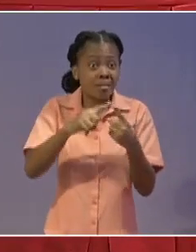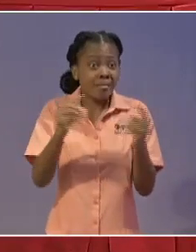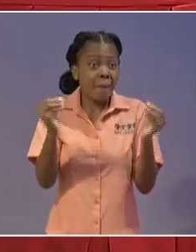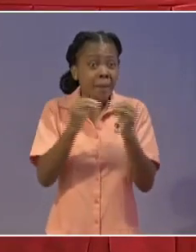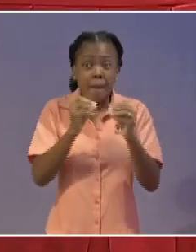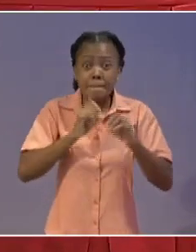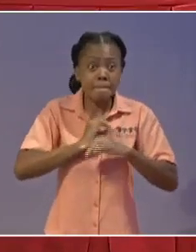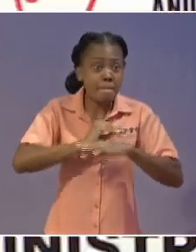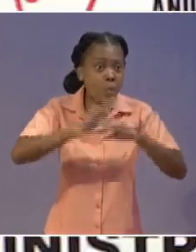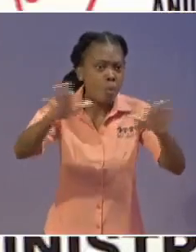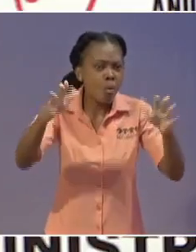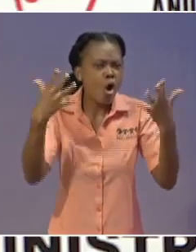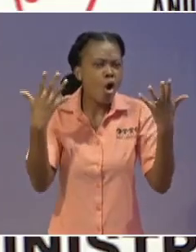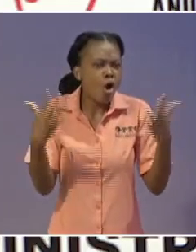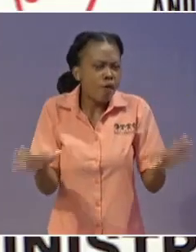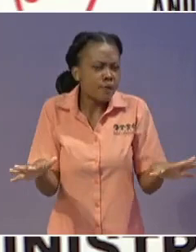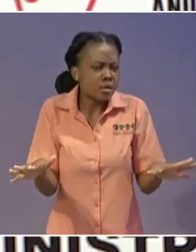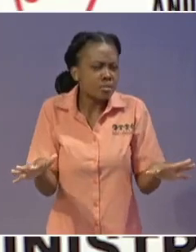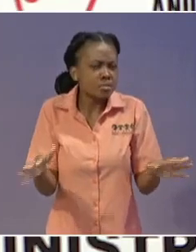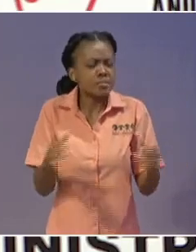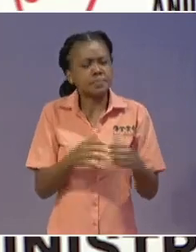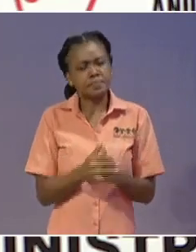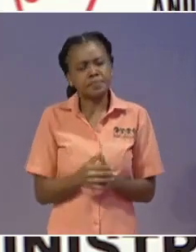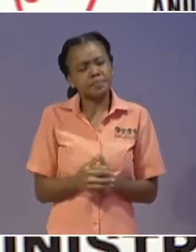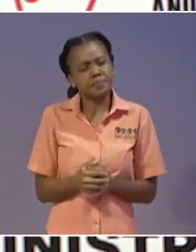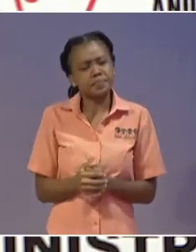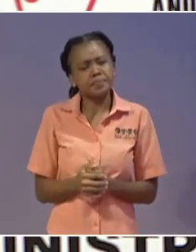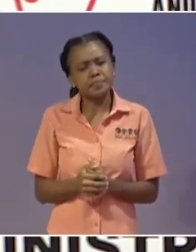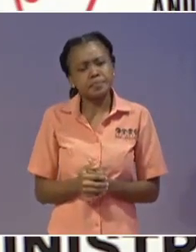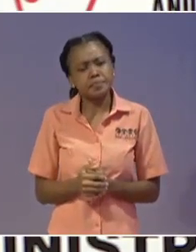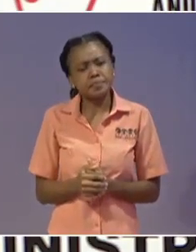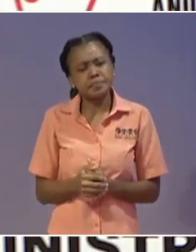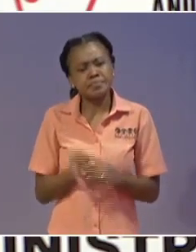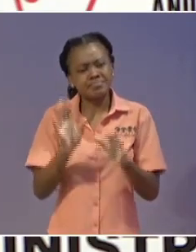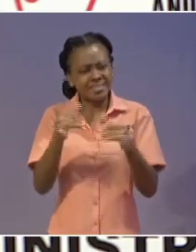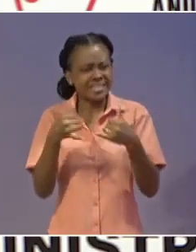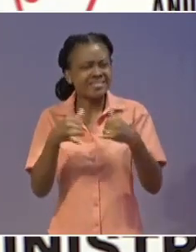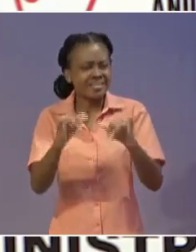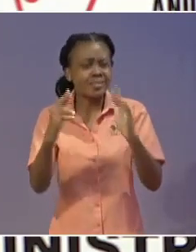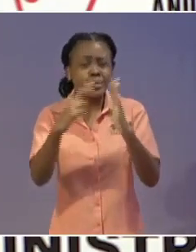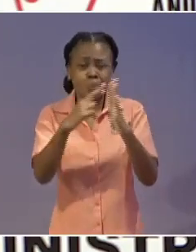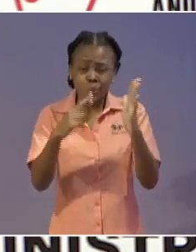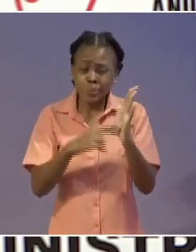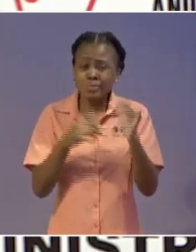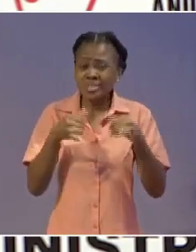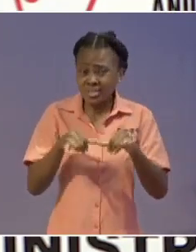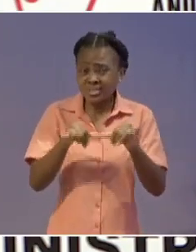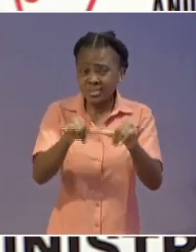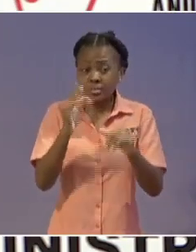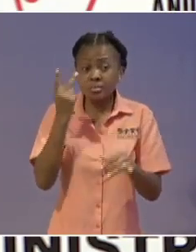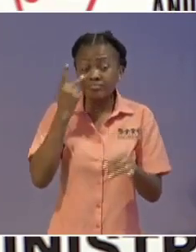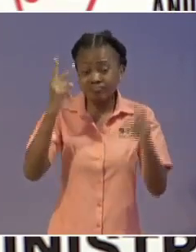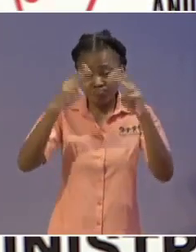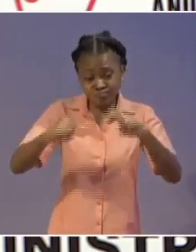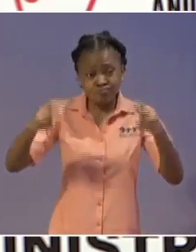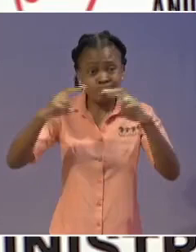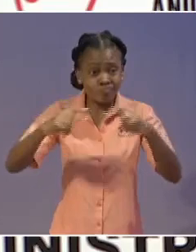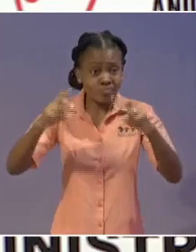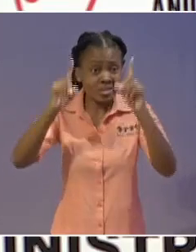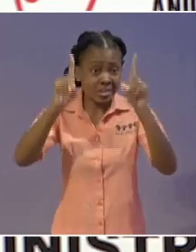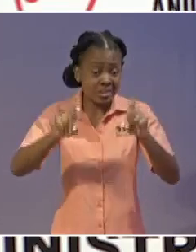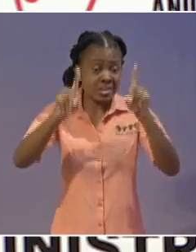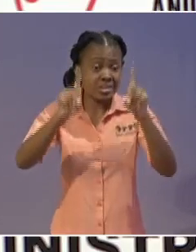Okay, yeah, so generally speaking, the criteria has more or less remained the same in terms of what we send for sequencing. So we look at the travel related, as you